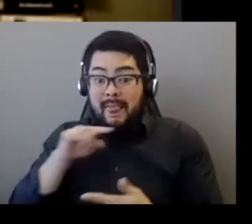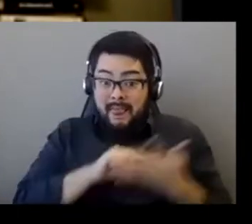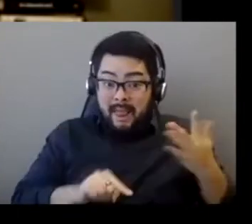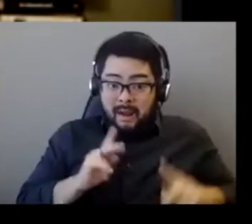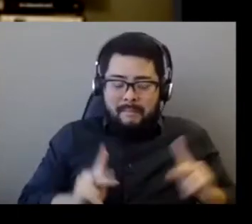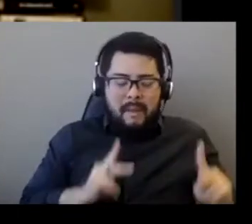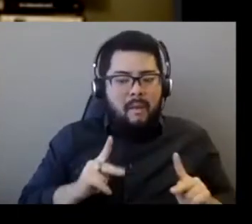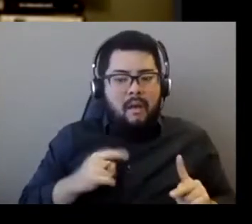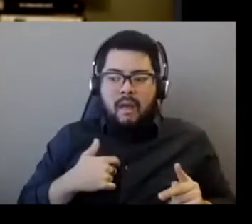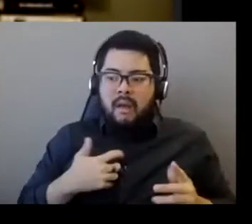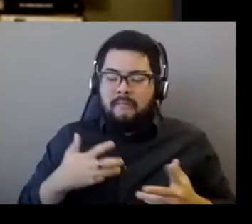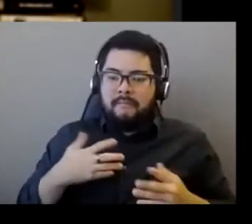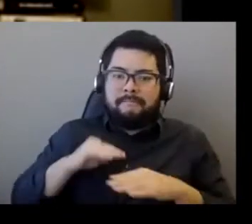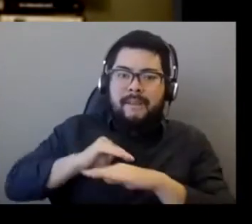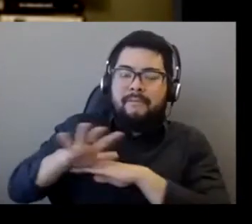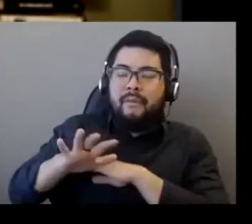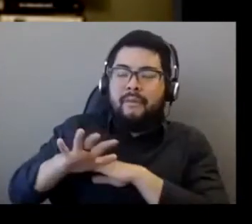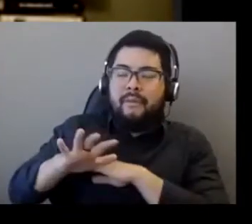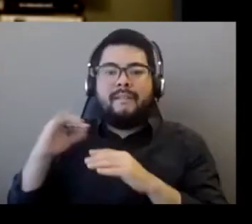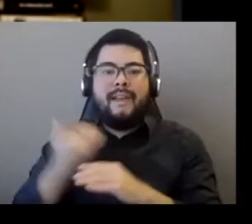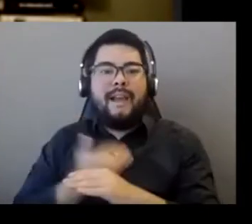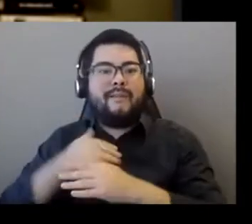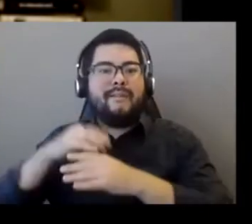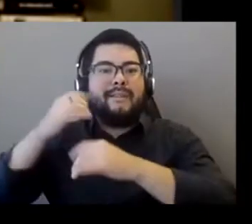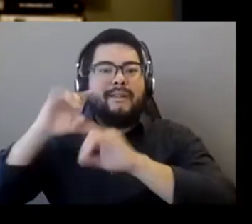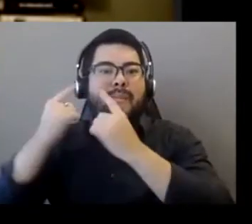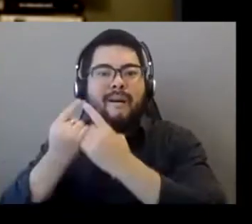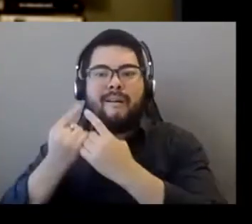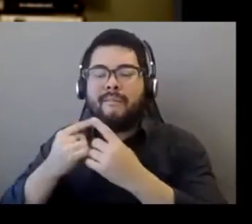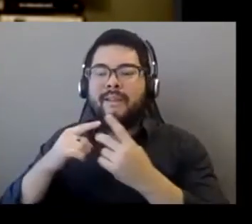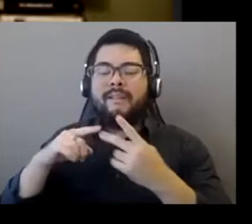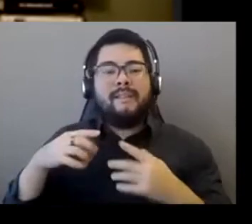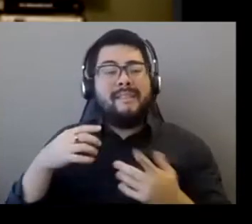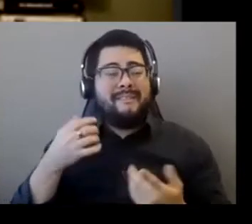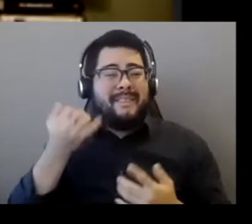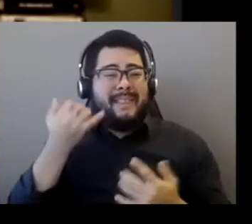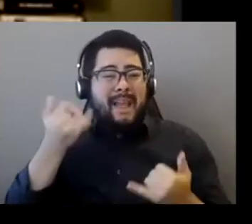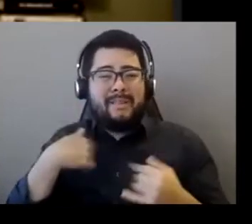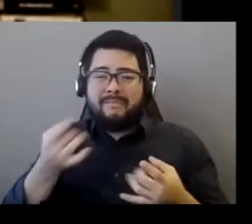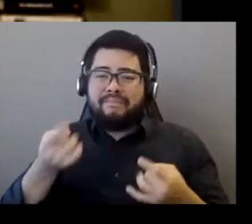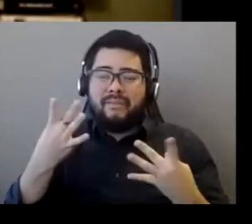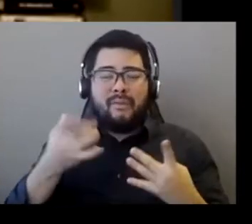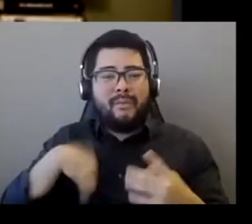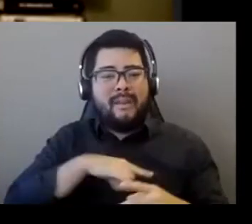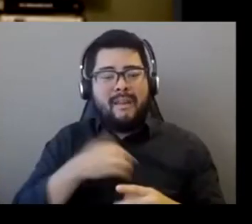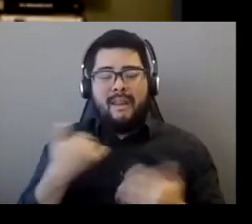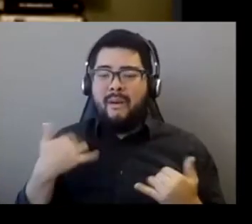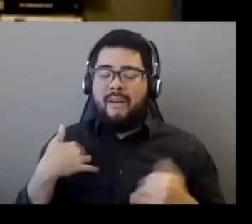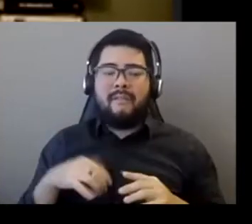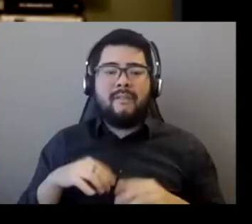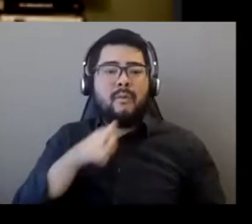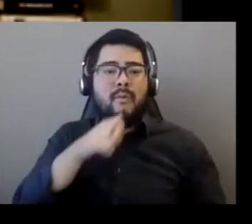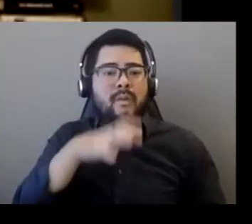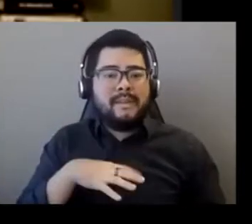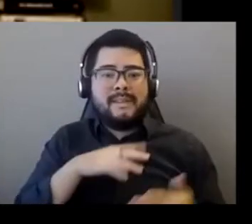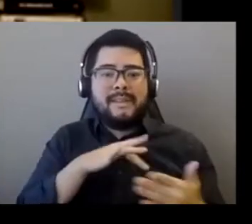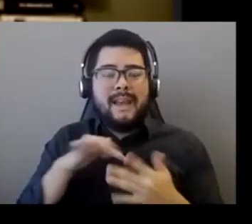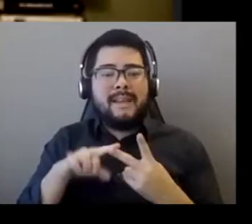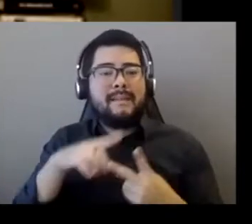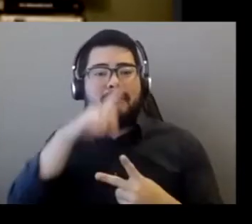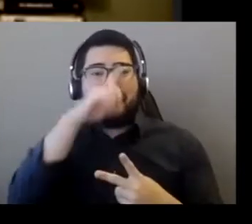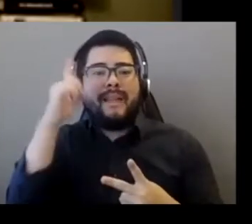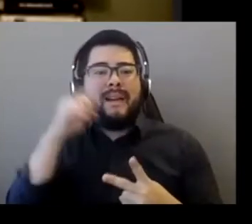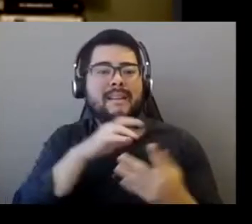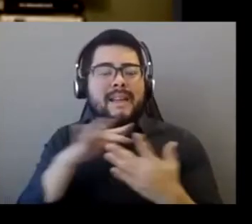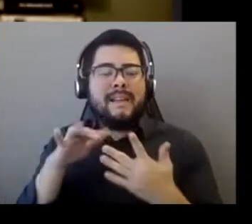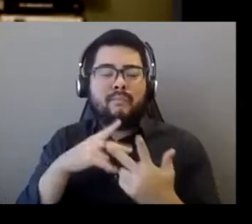it's a god-awful shame that today you'll have women's studies programs, you'll have ethnic studies programs, you'll have black studies programs that